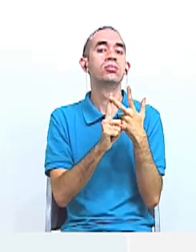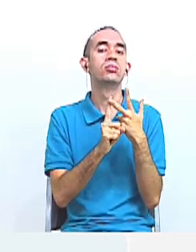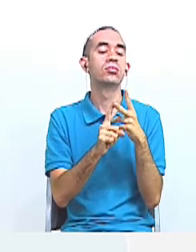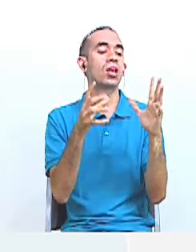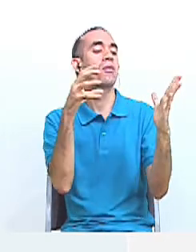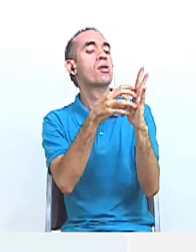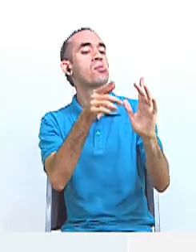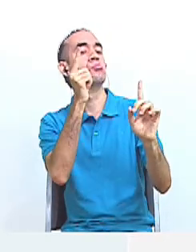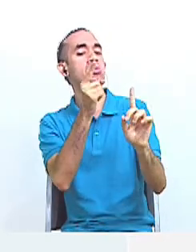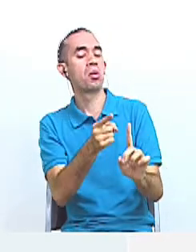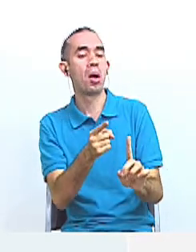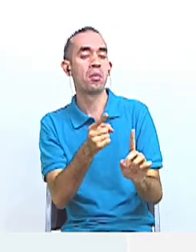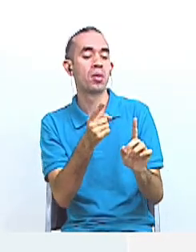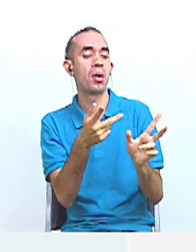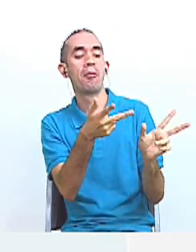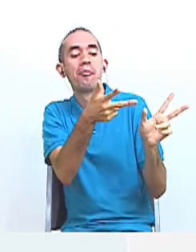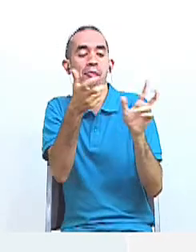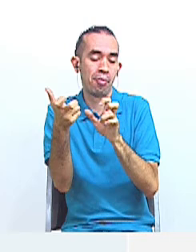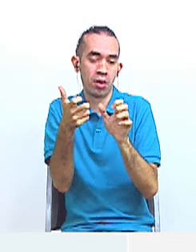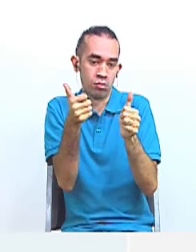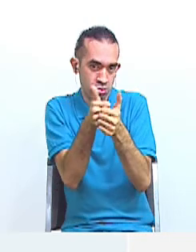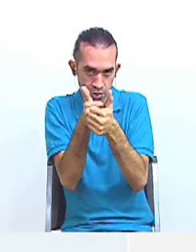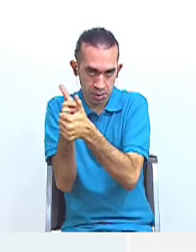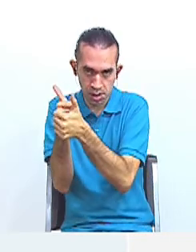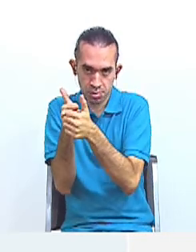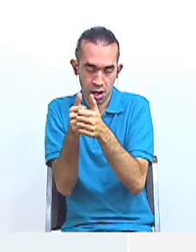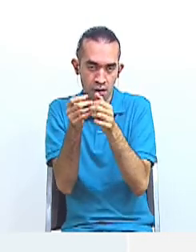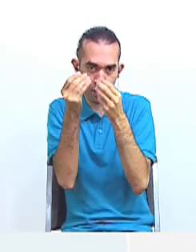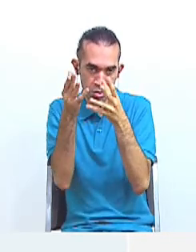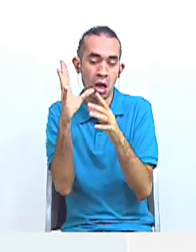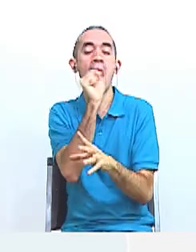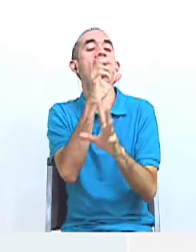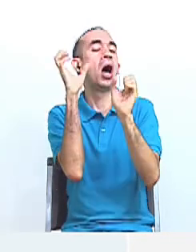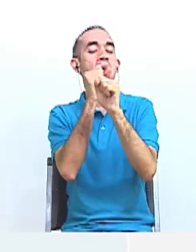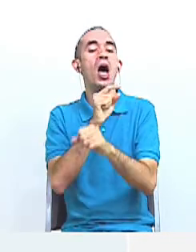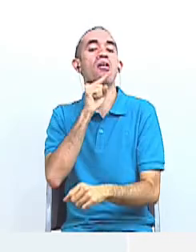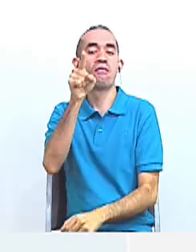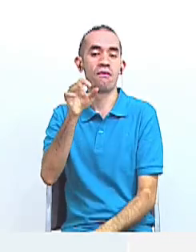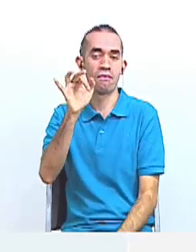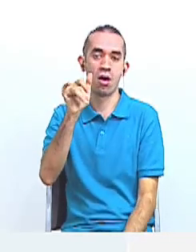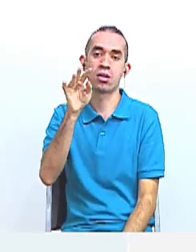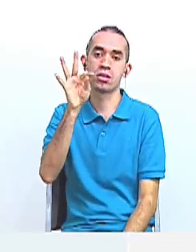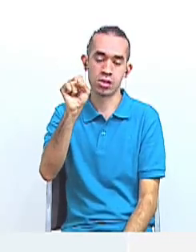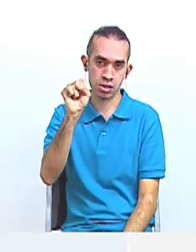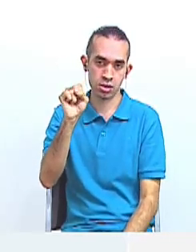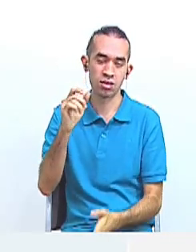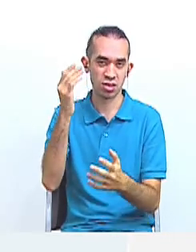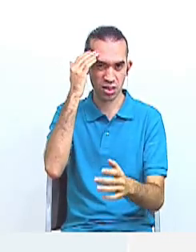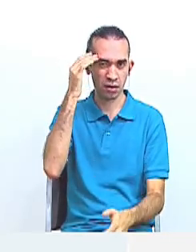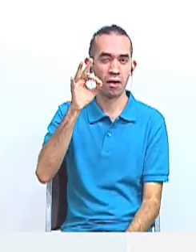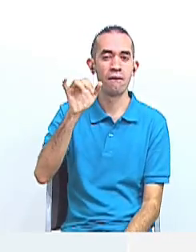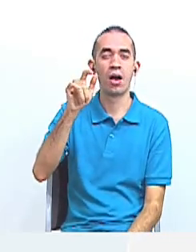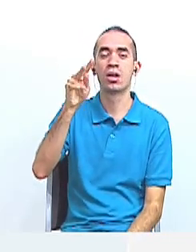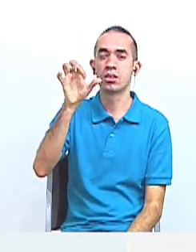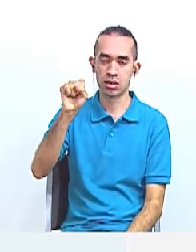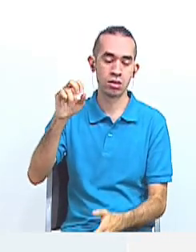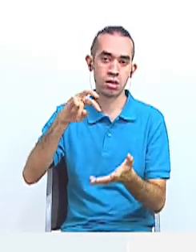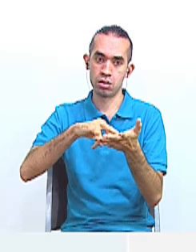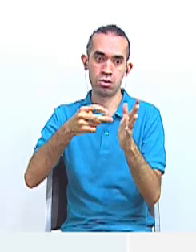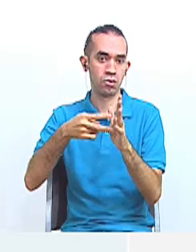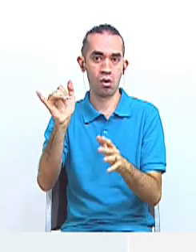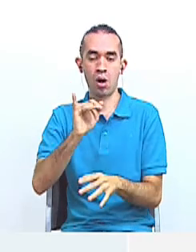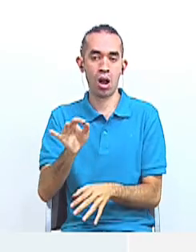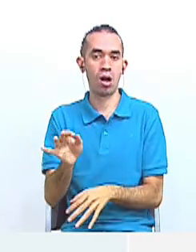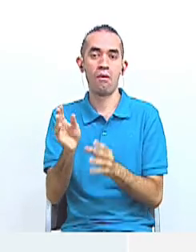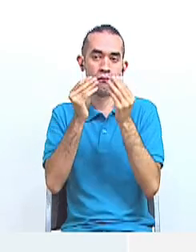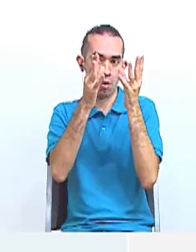straightforward text by extracting literal information? Usually when we talk about facts, we talk about literal information that we